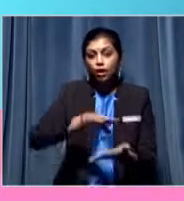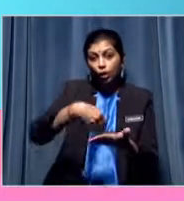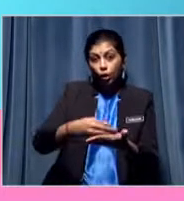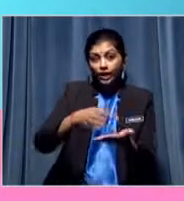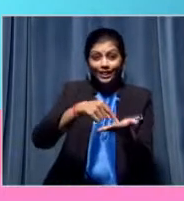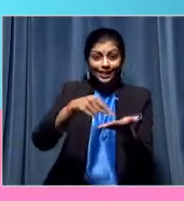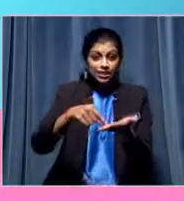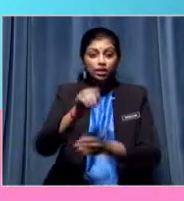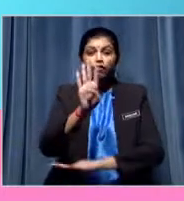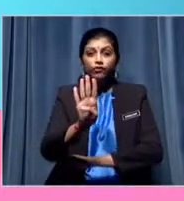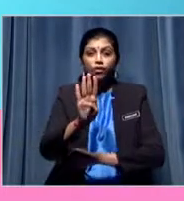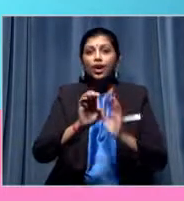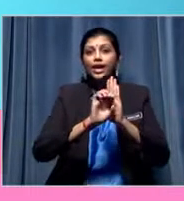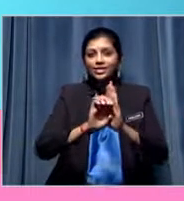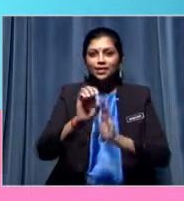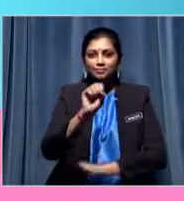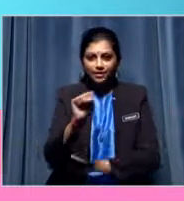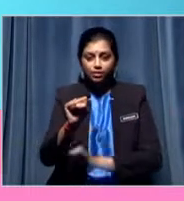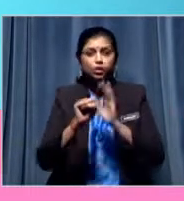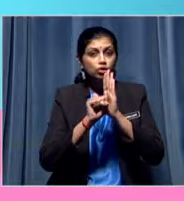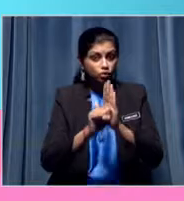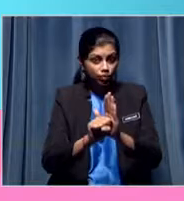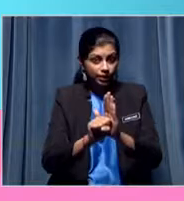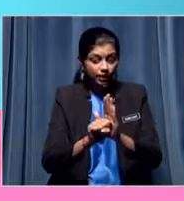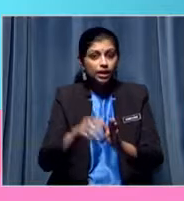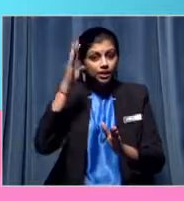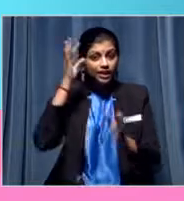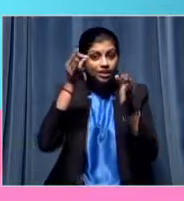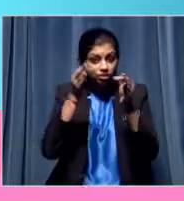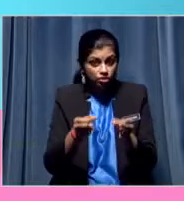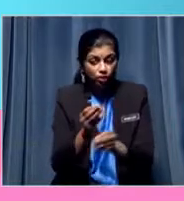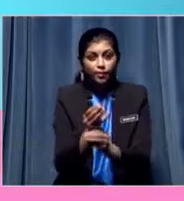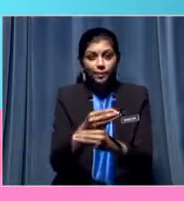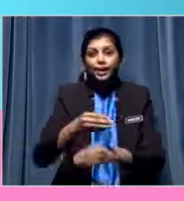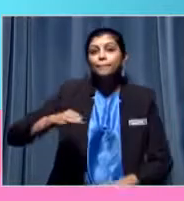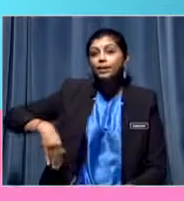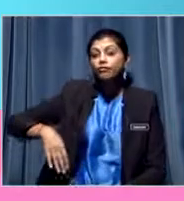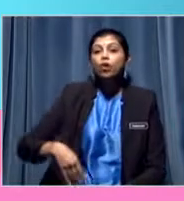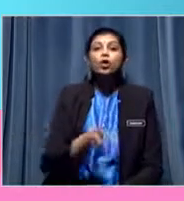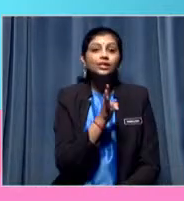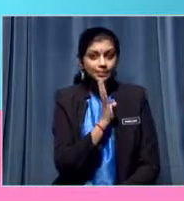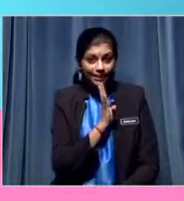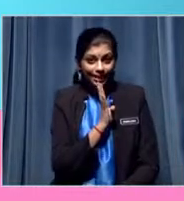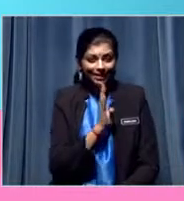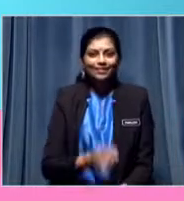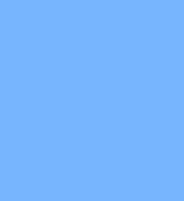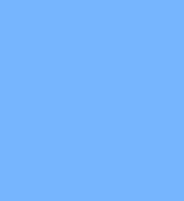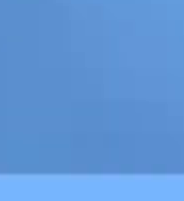All these four examples show that the decisions were made before the moment of